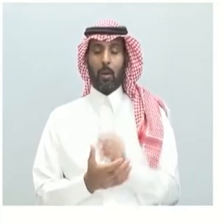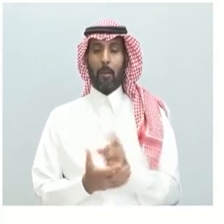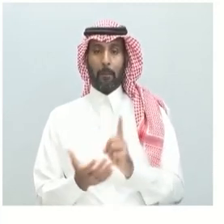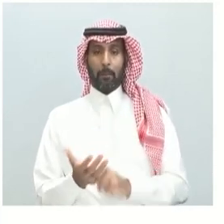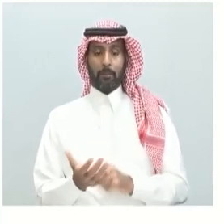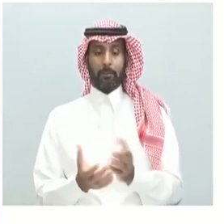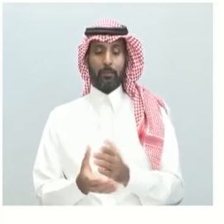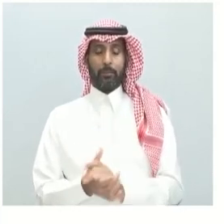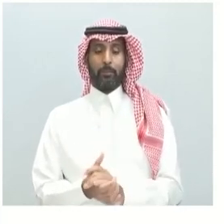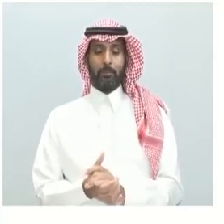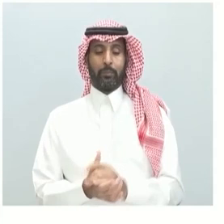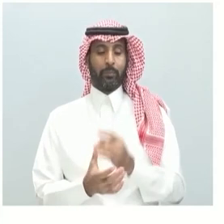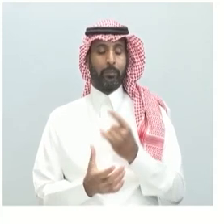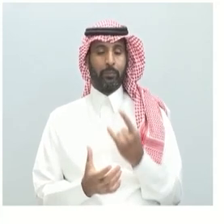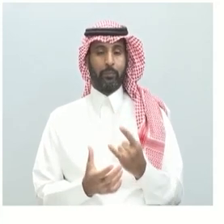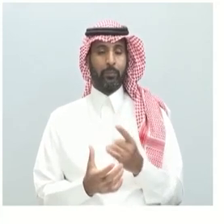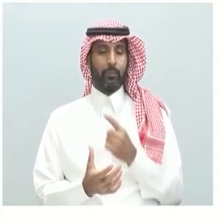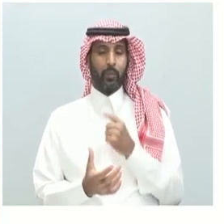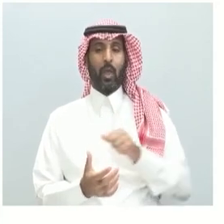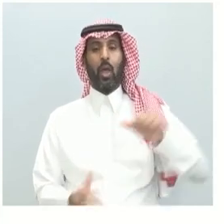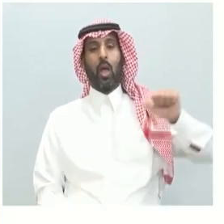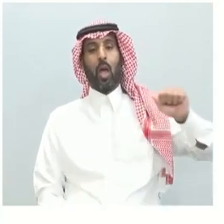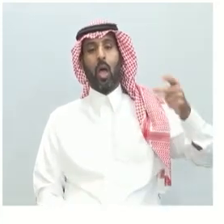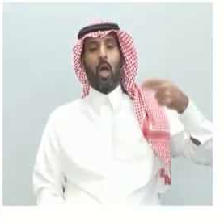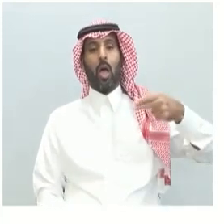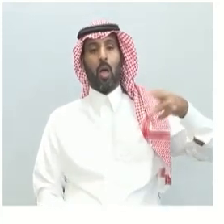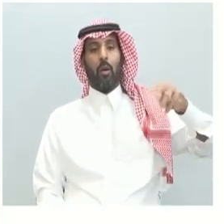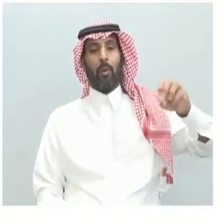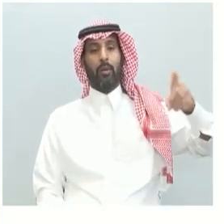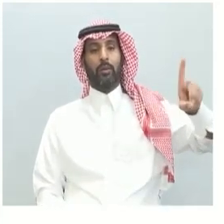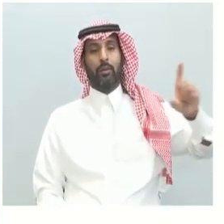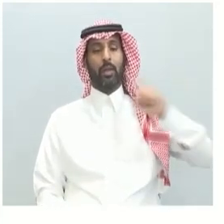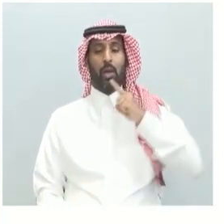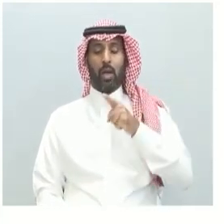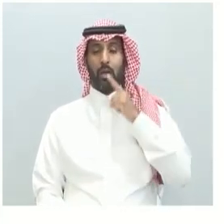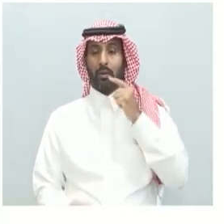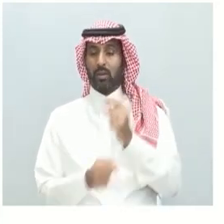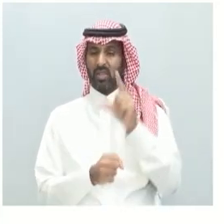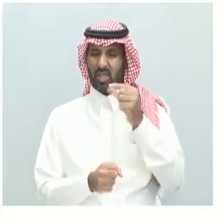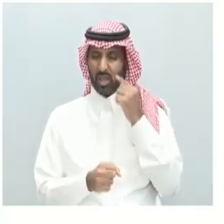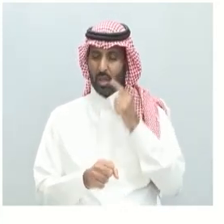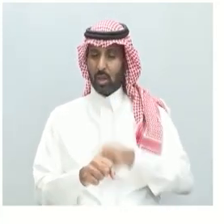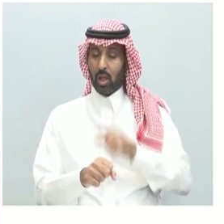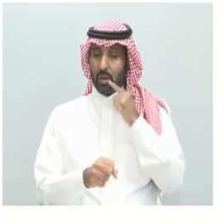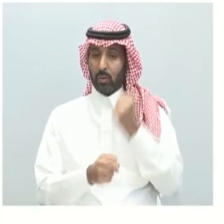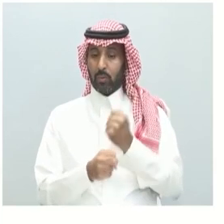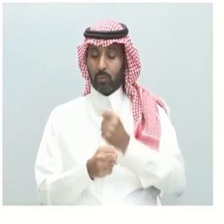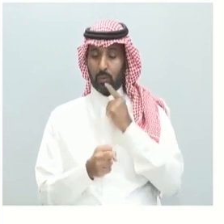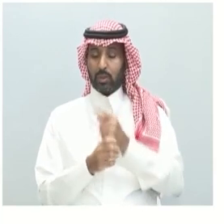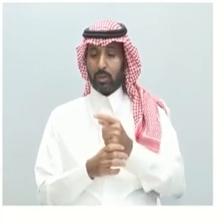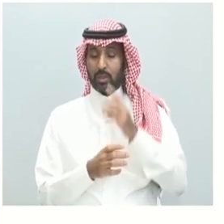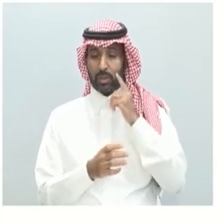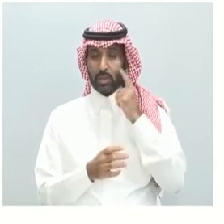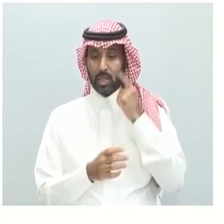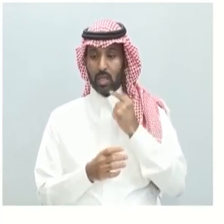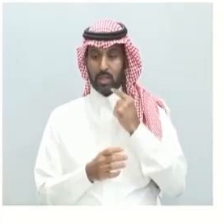fact. Number 10, Ahmed has a part-time job on Saturdays, but he today and